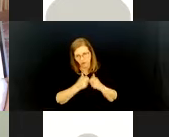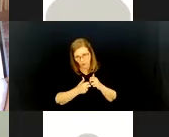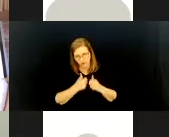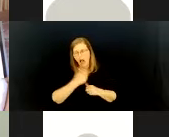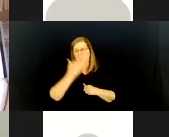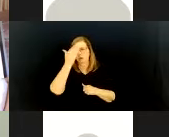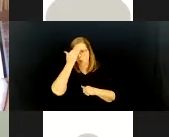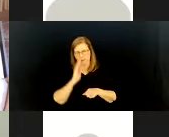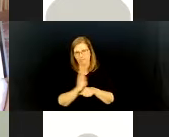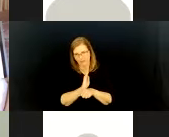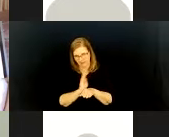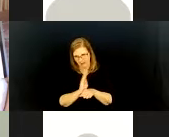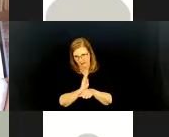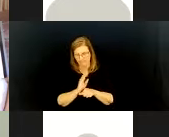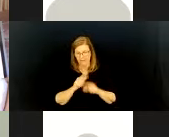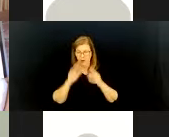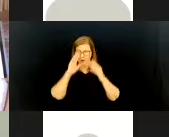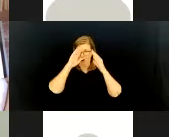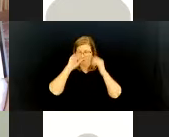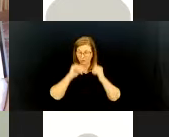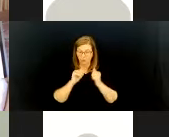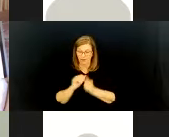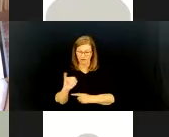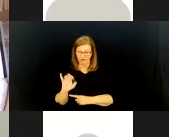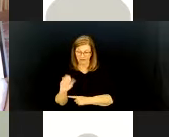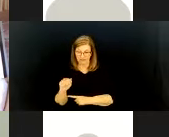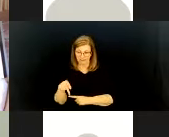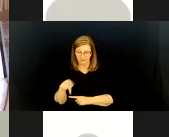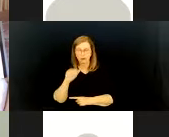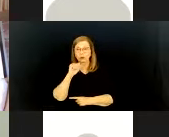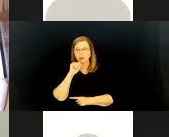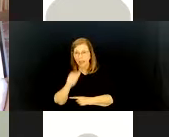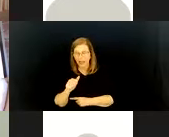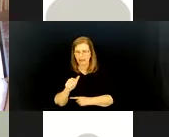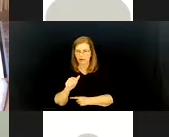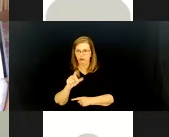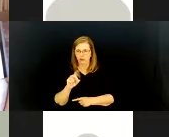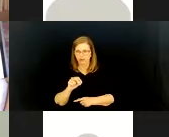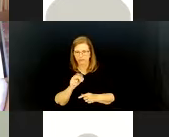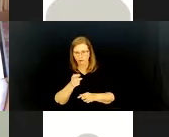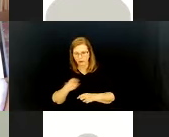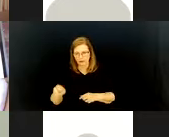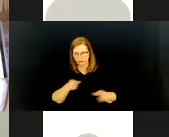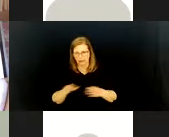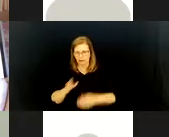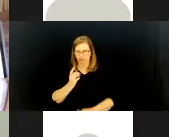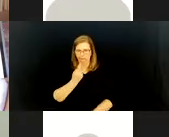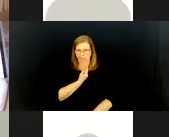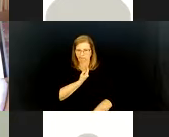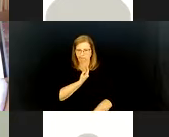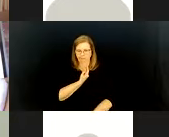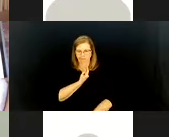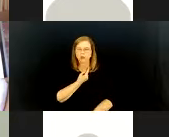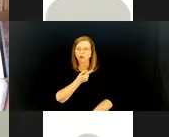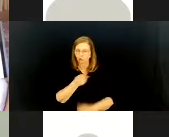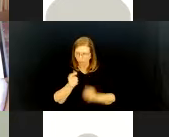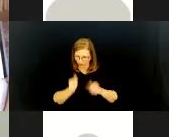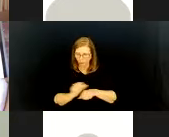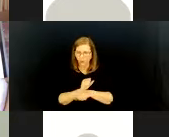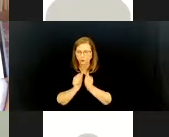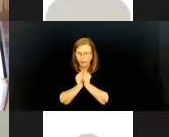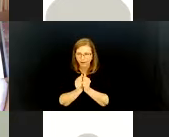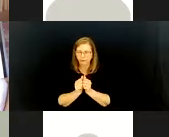you are, but hopefully with the ICAP, you're not doing this transition planning all on your own, and you can work together with